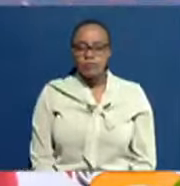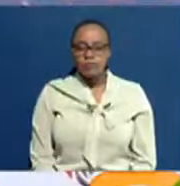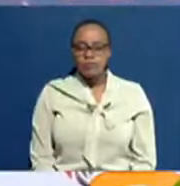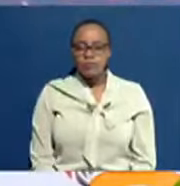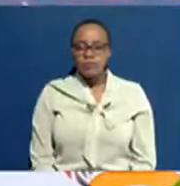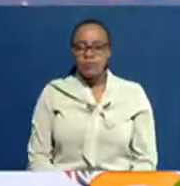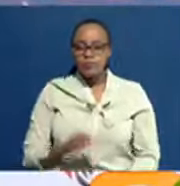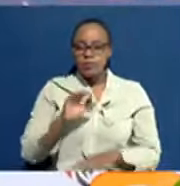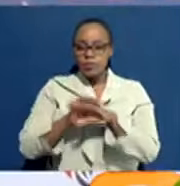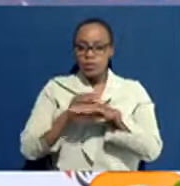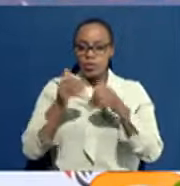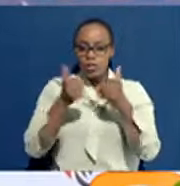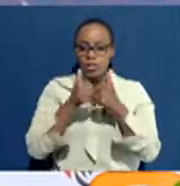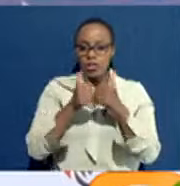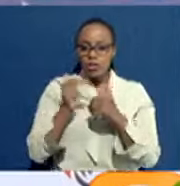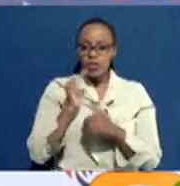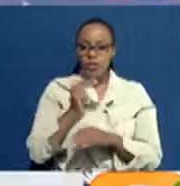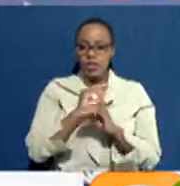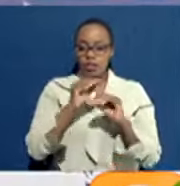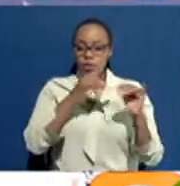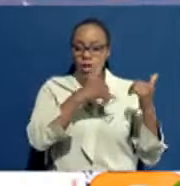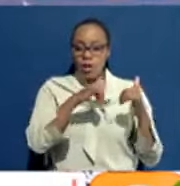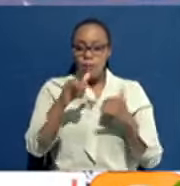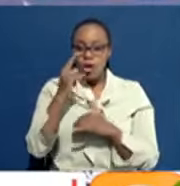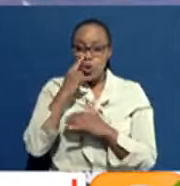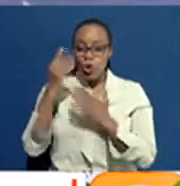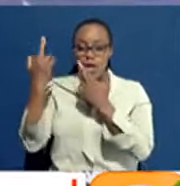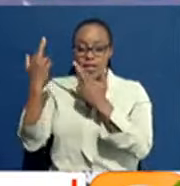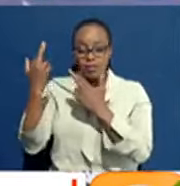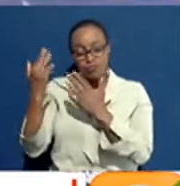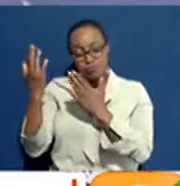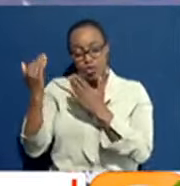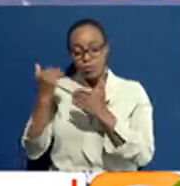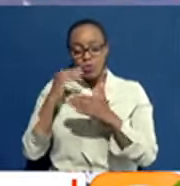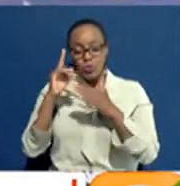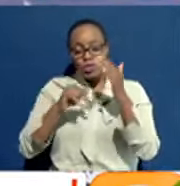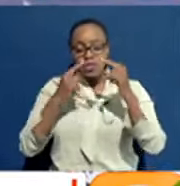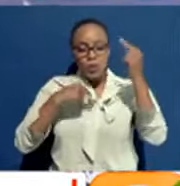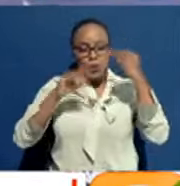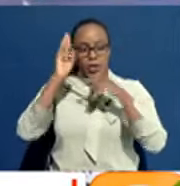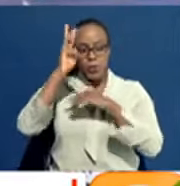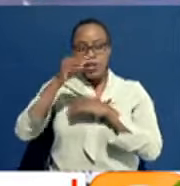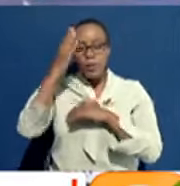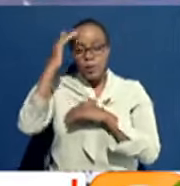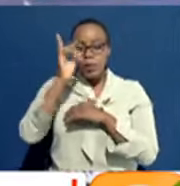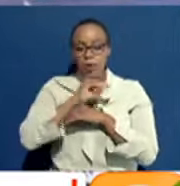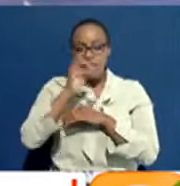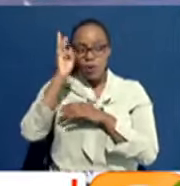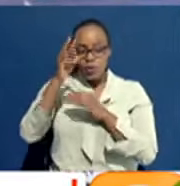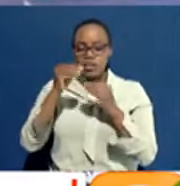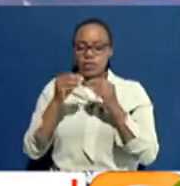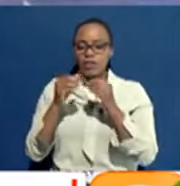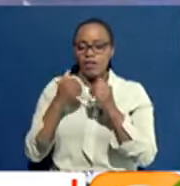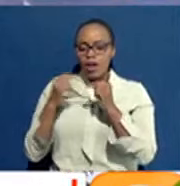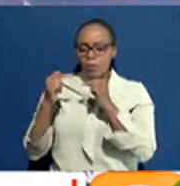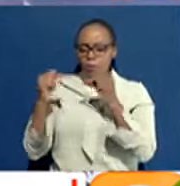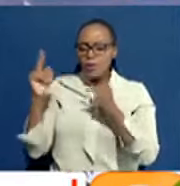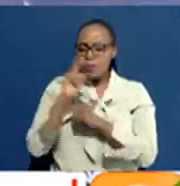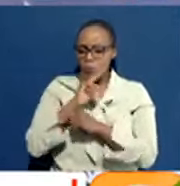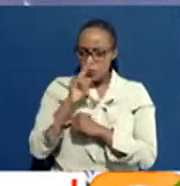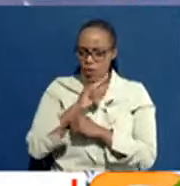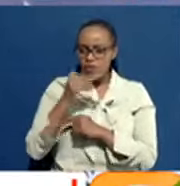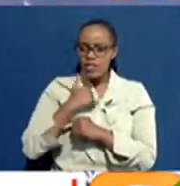It wasn't a good match for us. Of course, we were playing at home. All expectations were that we were going to win. We knew that we were going to face a formidable opponent, a very, very